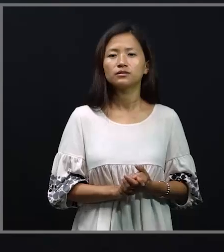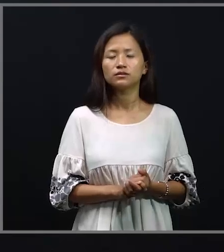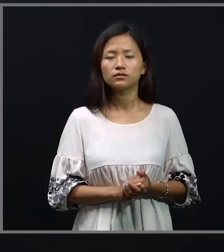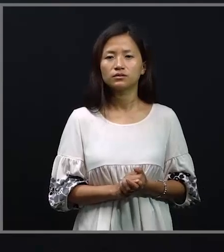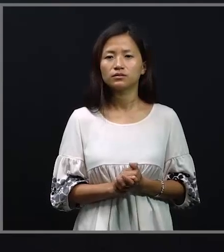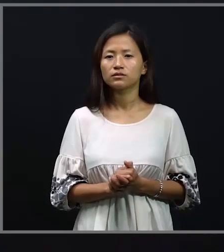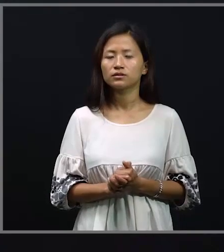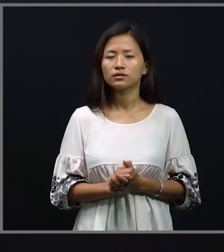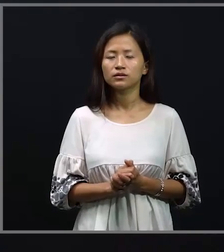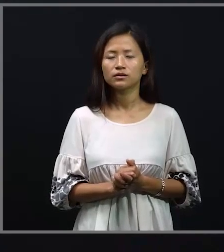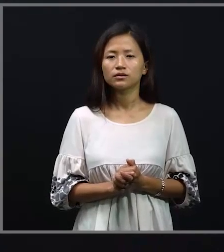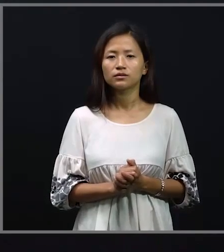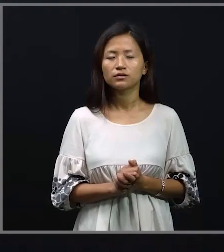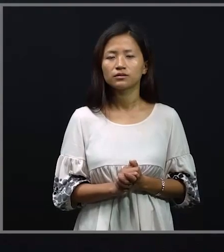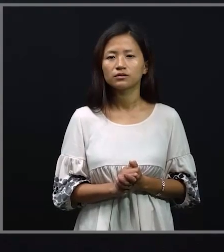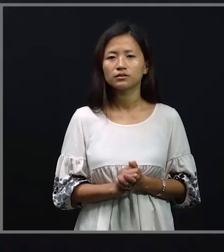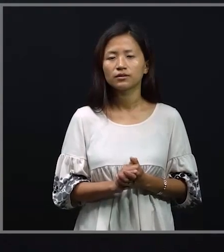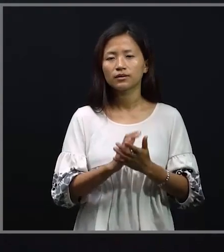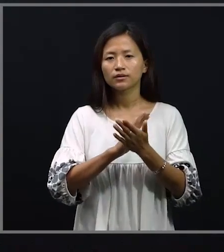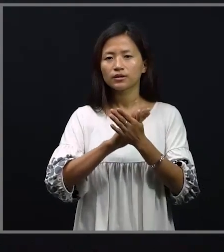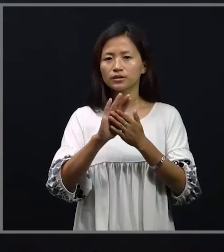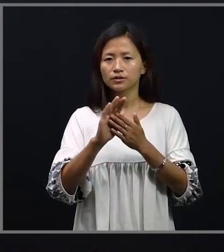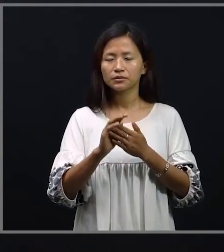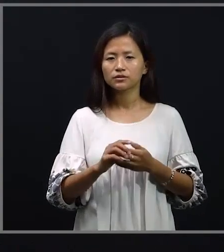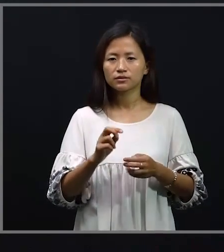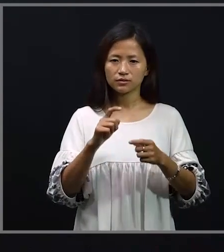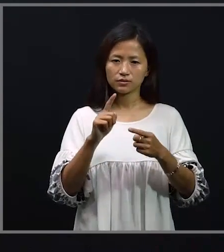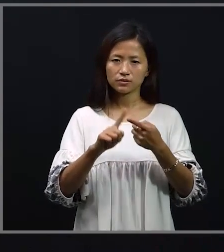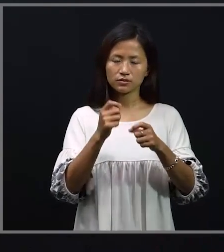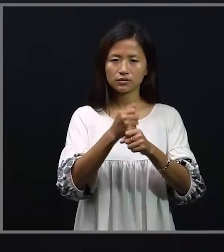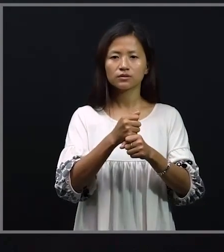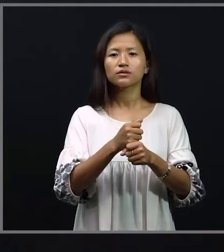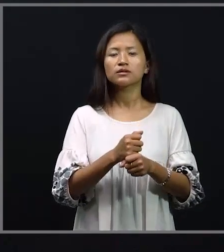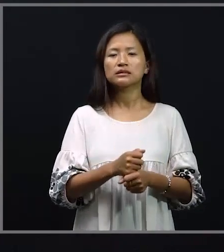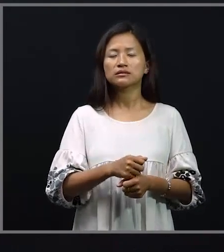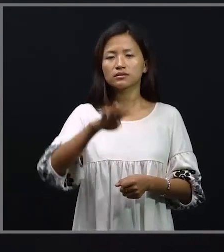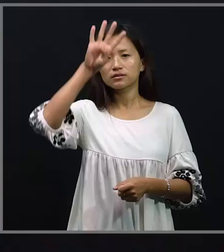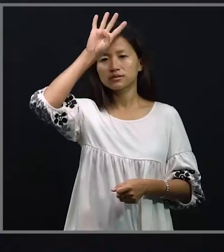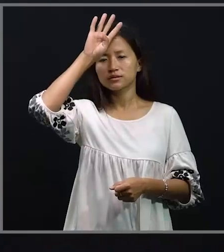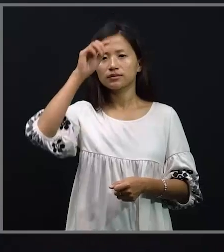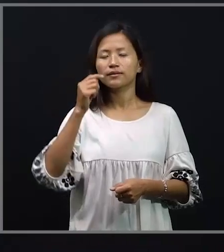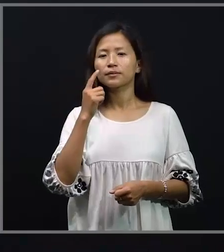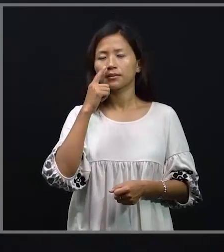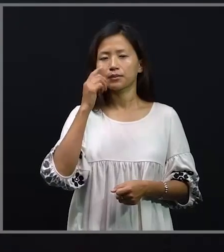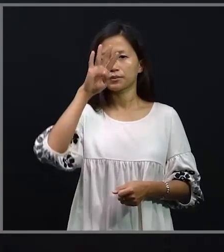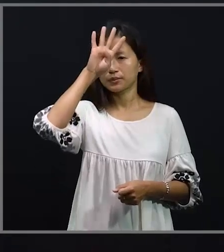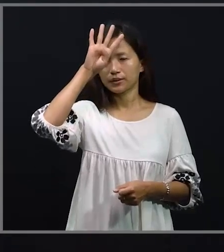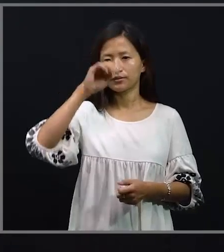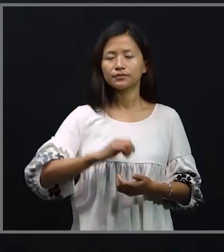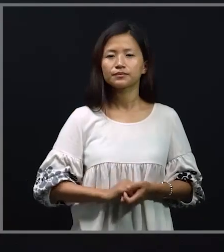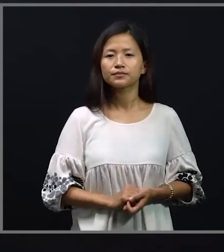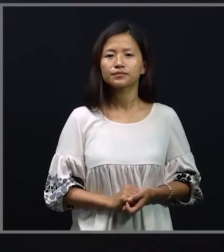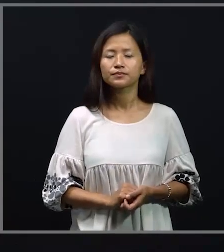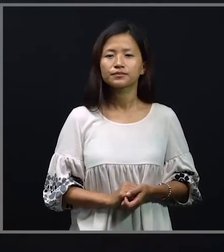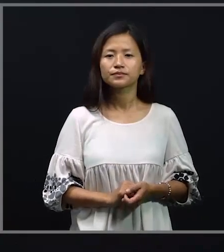Okay, heredity means, example will be king and queen that is present in UK,